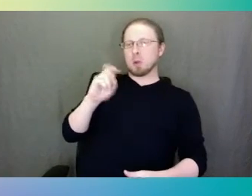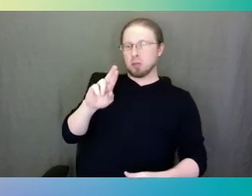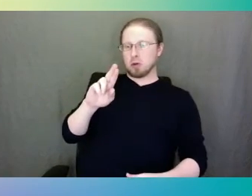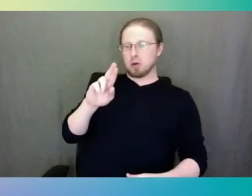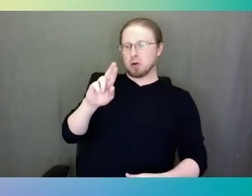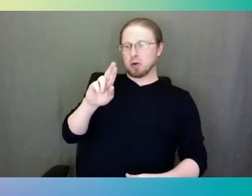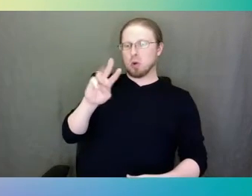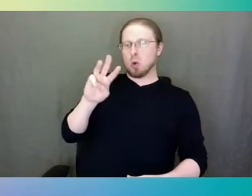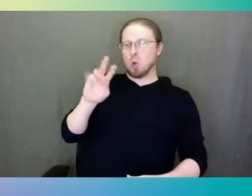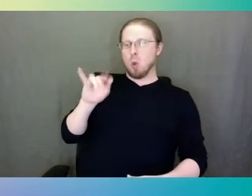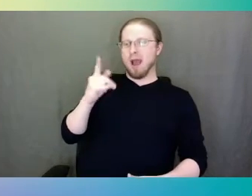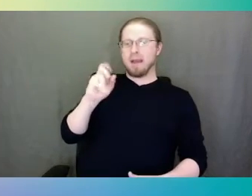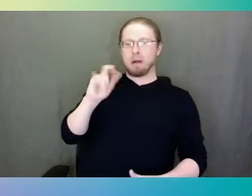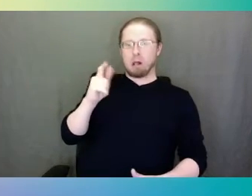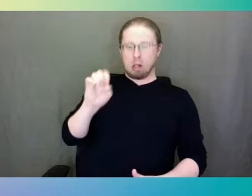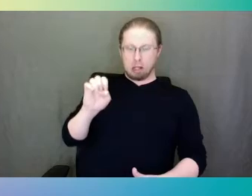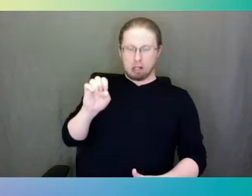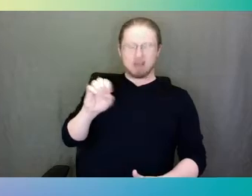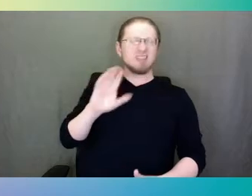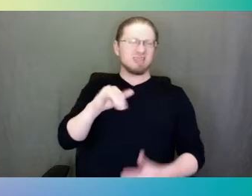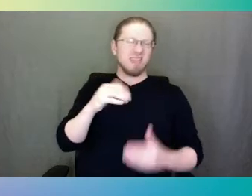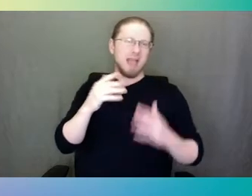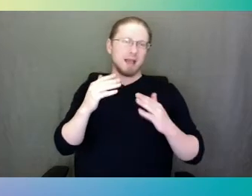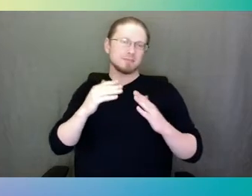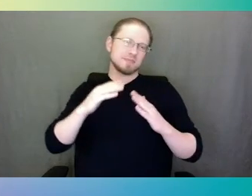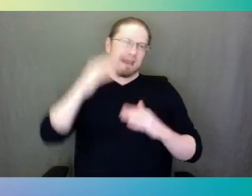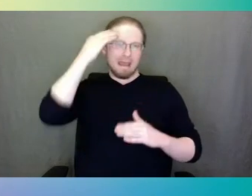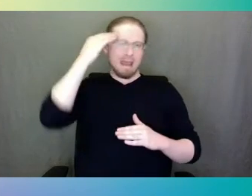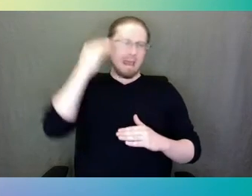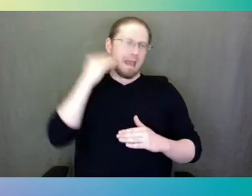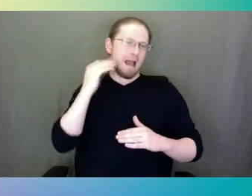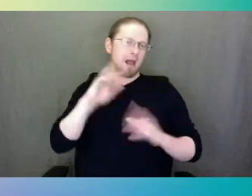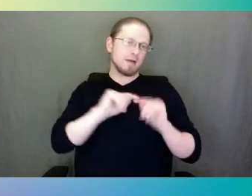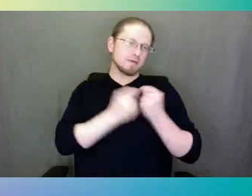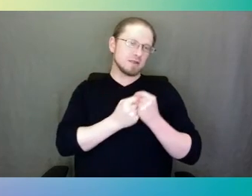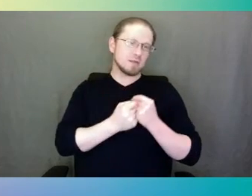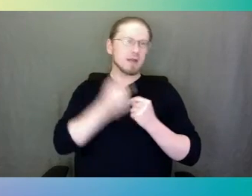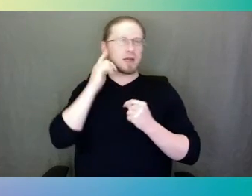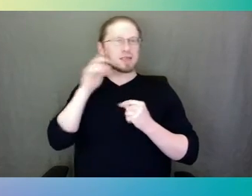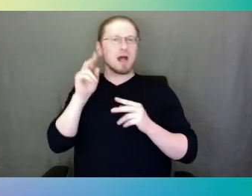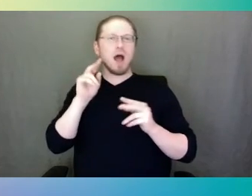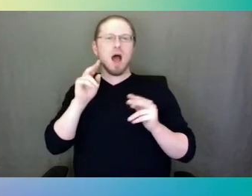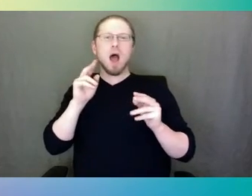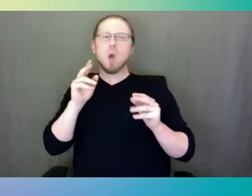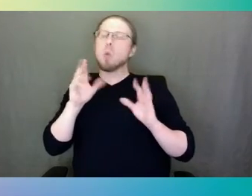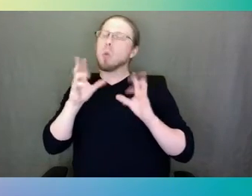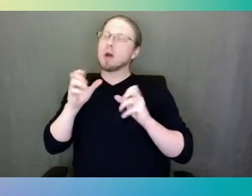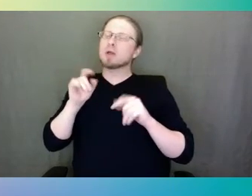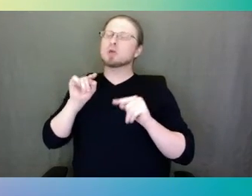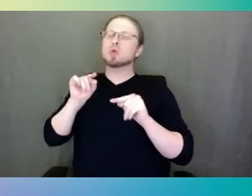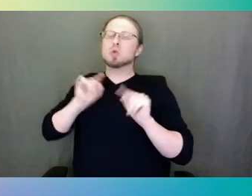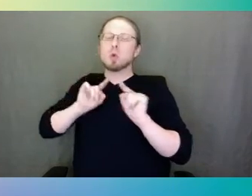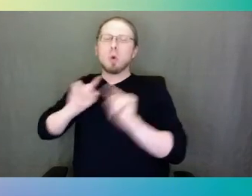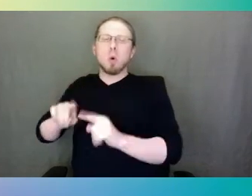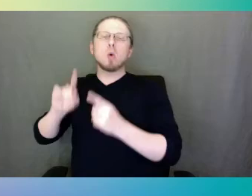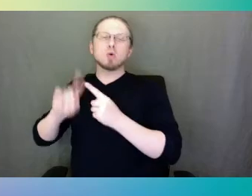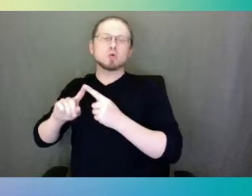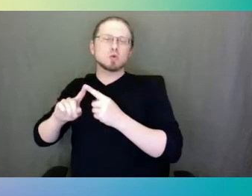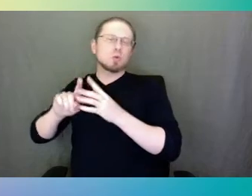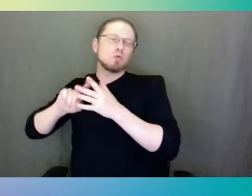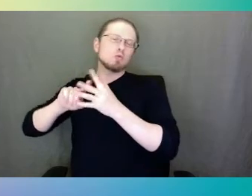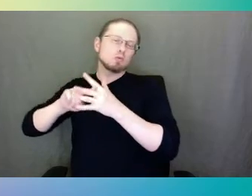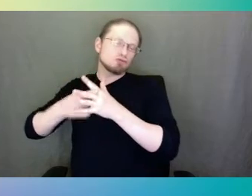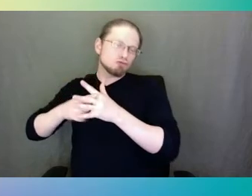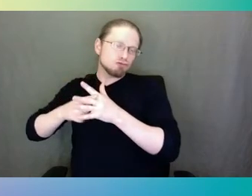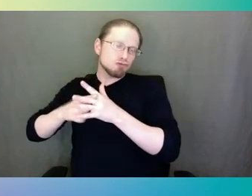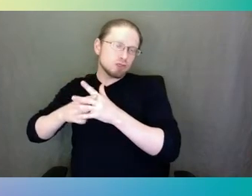and I wanted to go to the original source. I found it on a grandchild's blog, but I wanted to go to the original source because that's what you do.